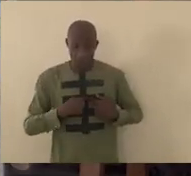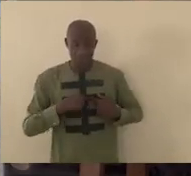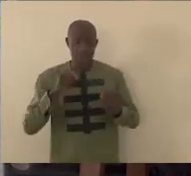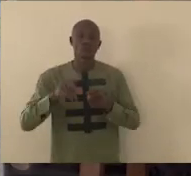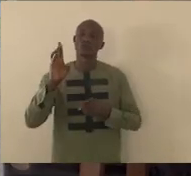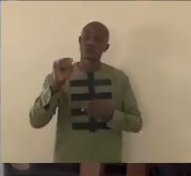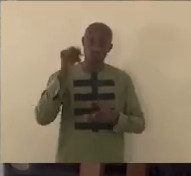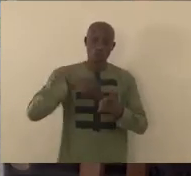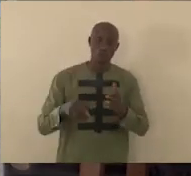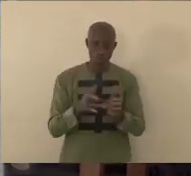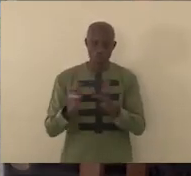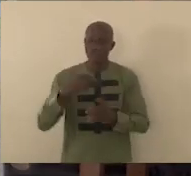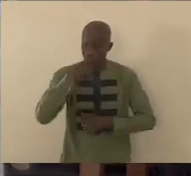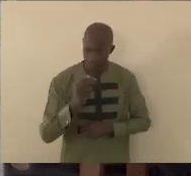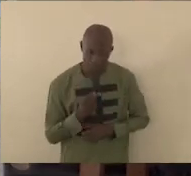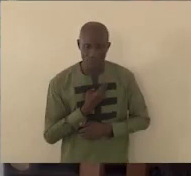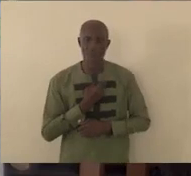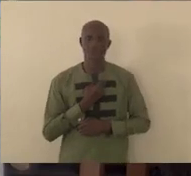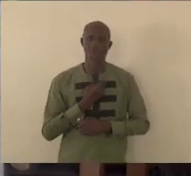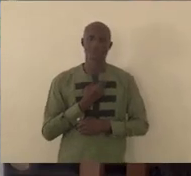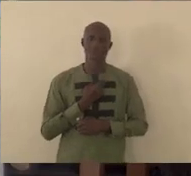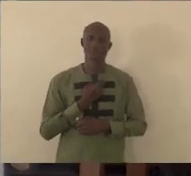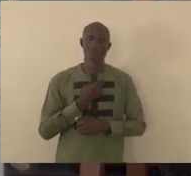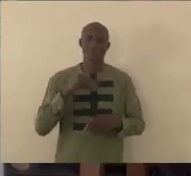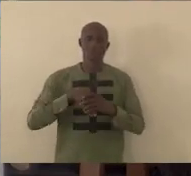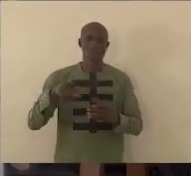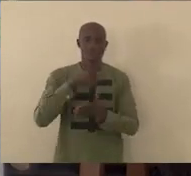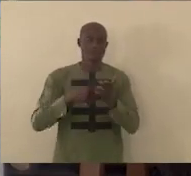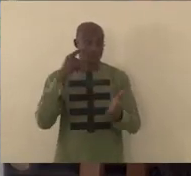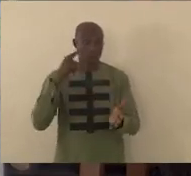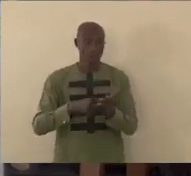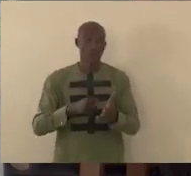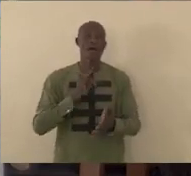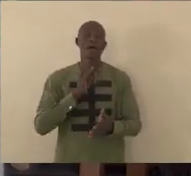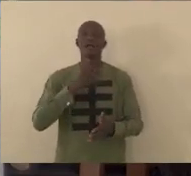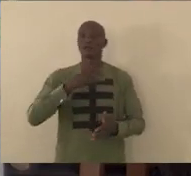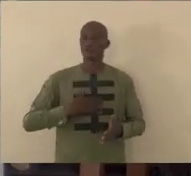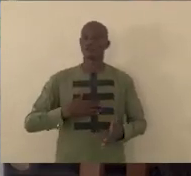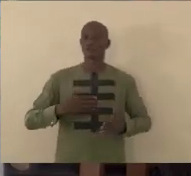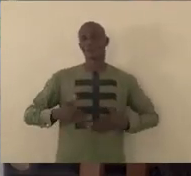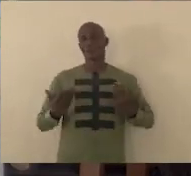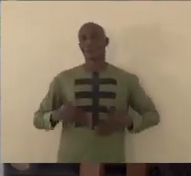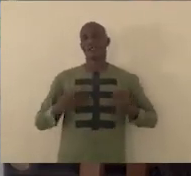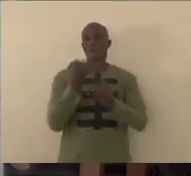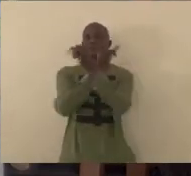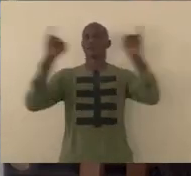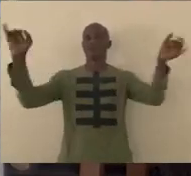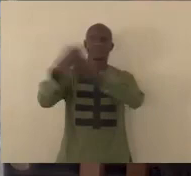the Lord Jesus tells us. On this note, I wish you happy Independence Day.